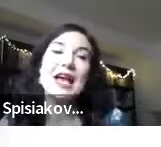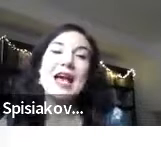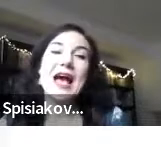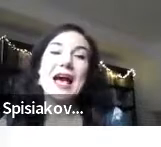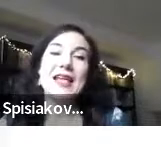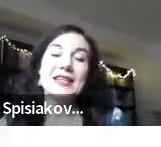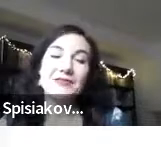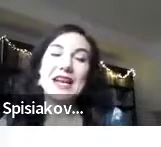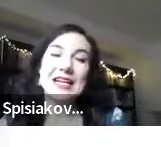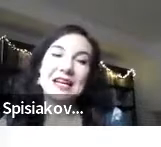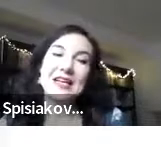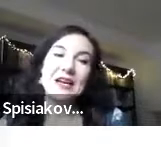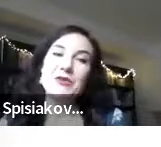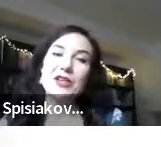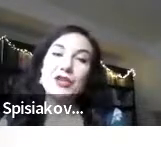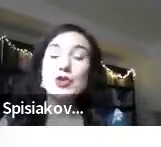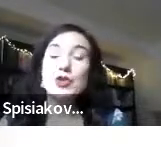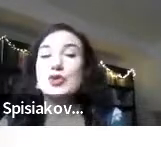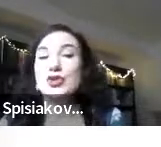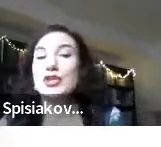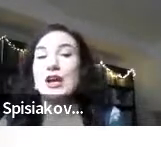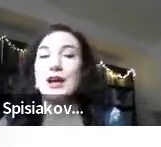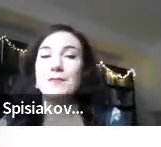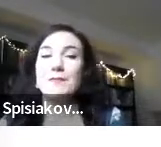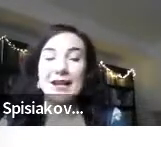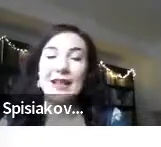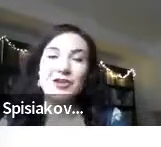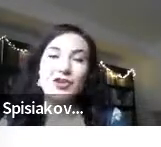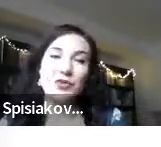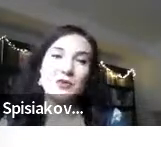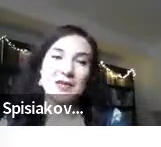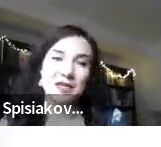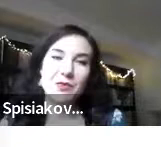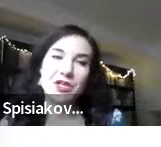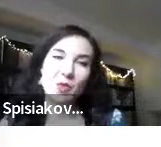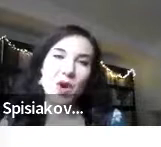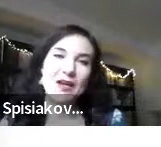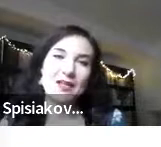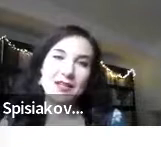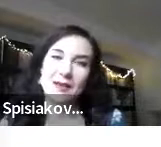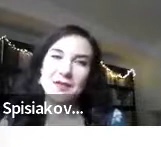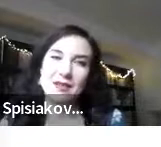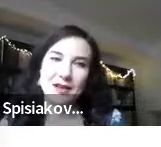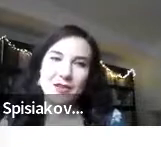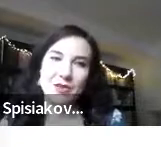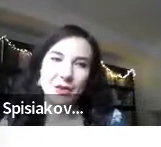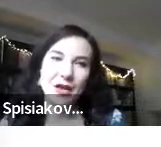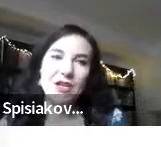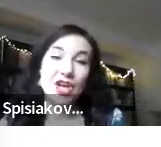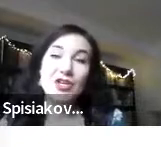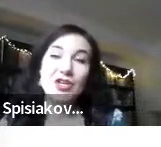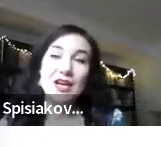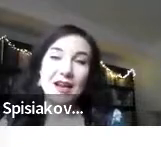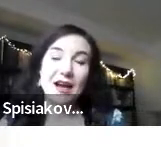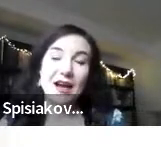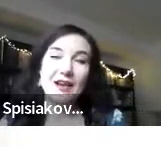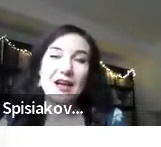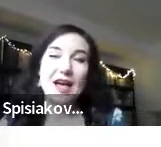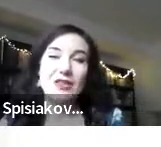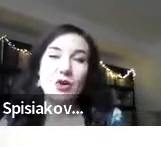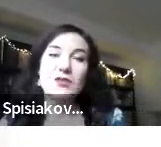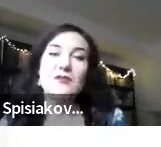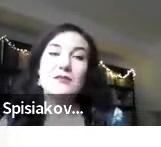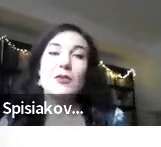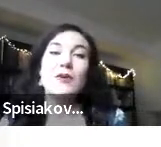is, really. And it's very clear that there was a huge backlash on Twitter, which is why the Time decided to change the